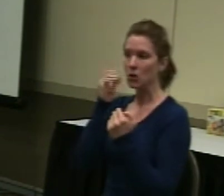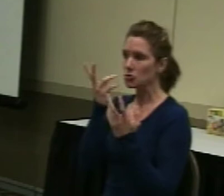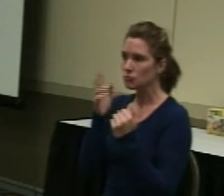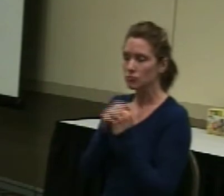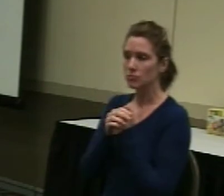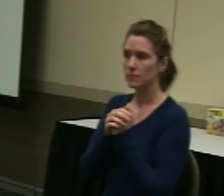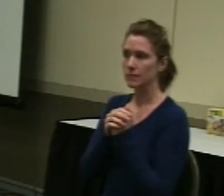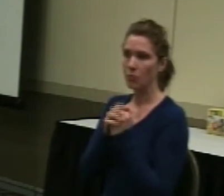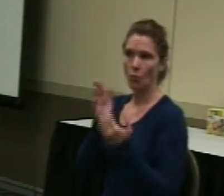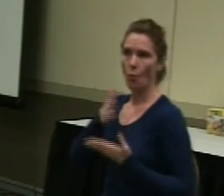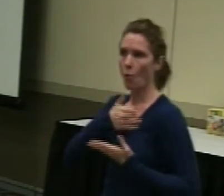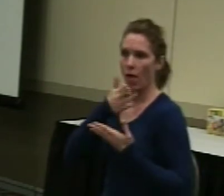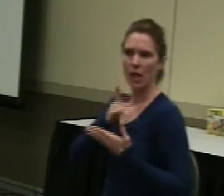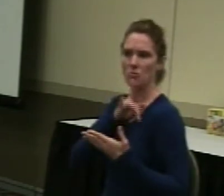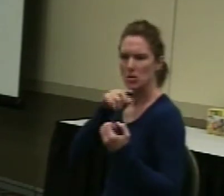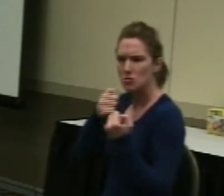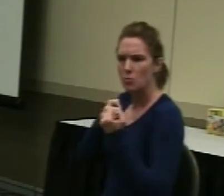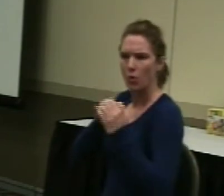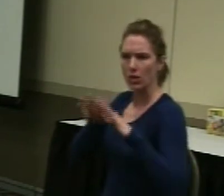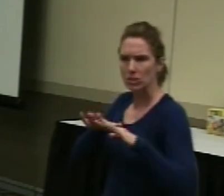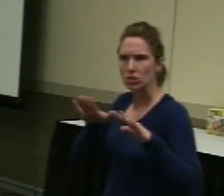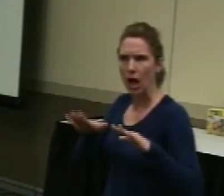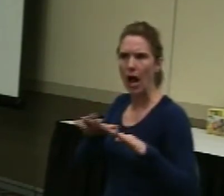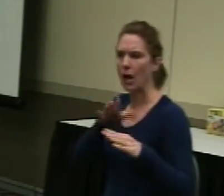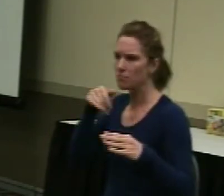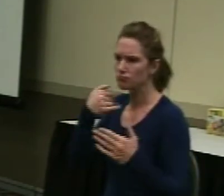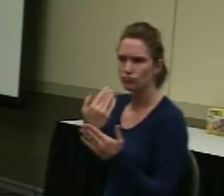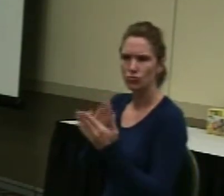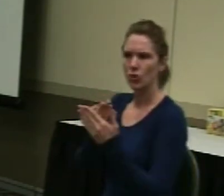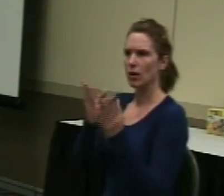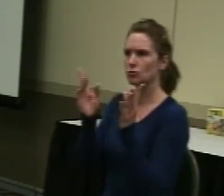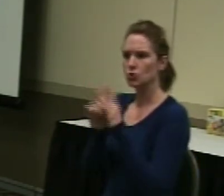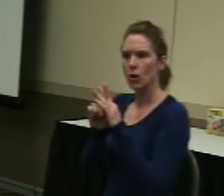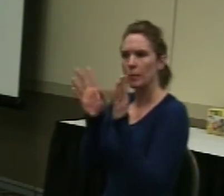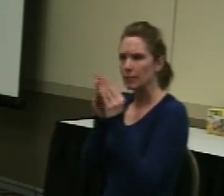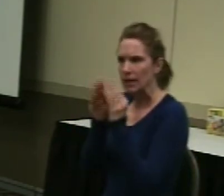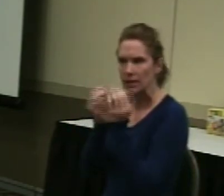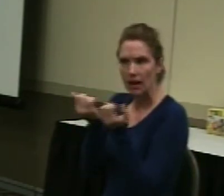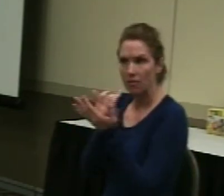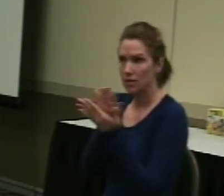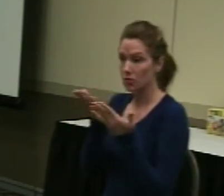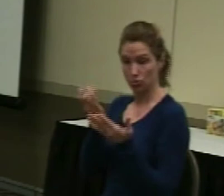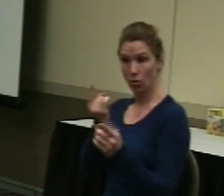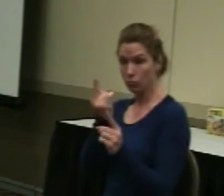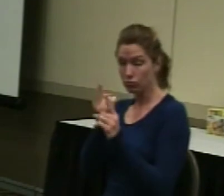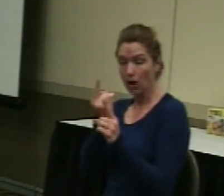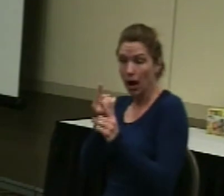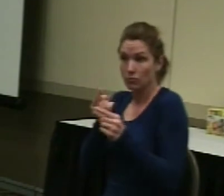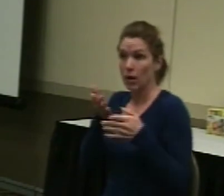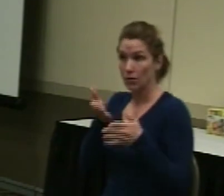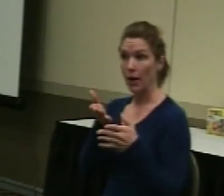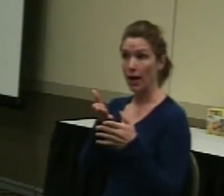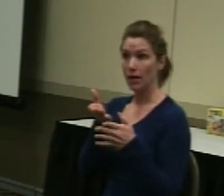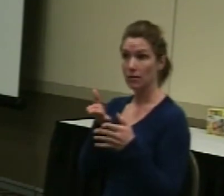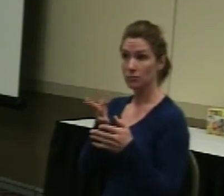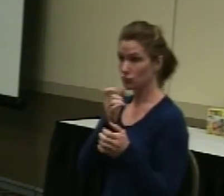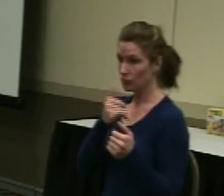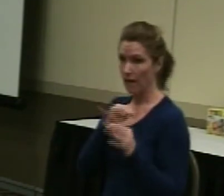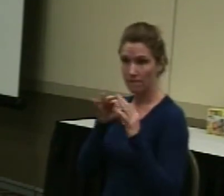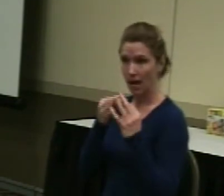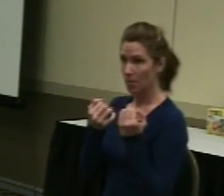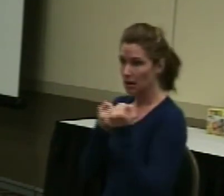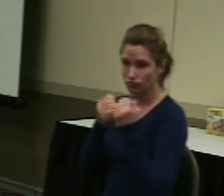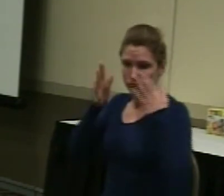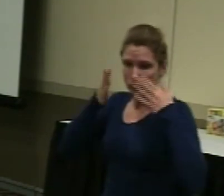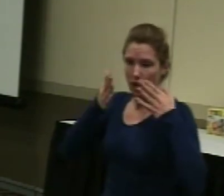really there for the child. They come to meetings and they, you know, so that's a step in the right direction. You know, we certainly have family attention, but